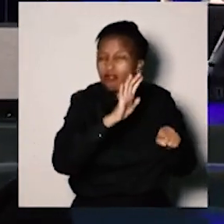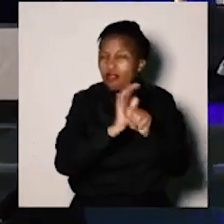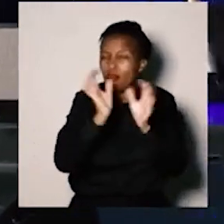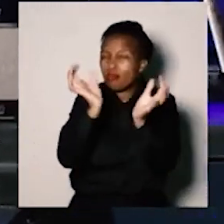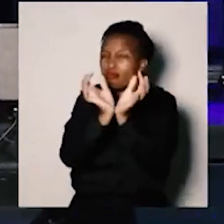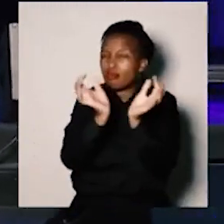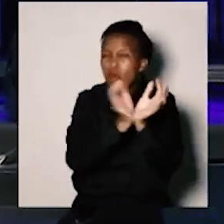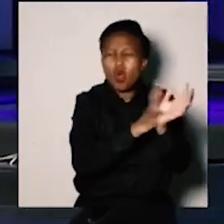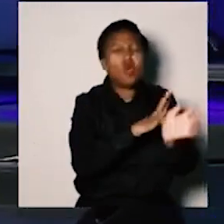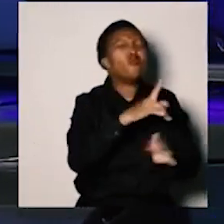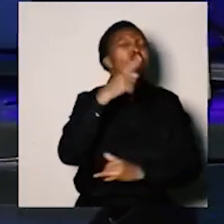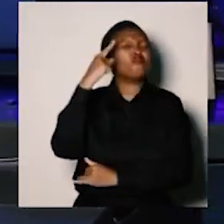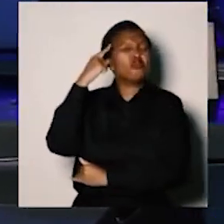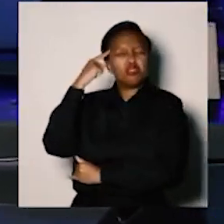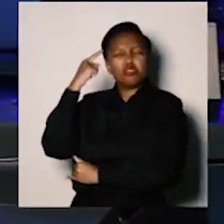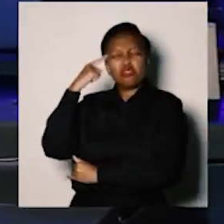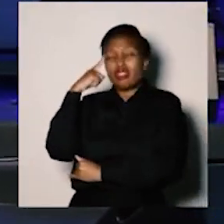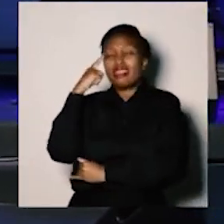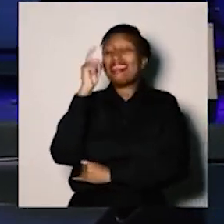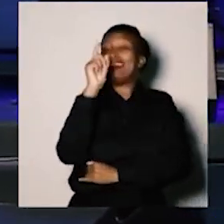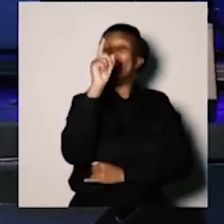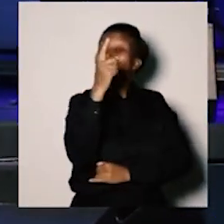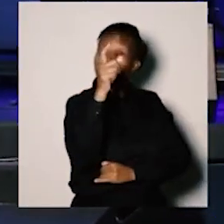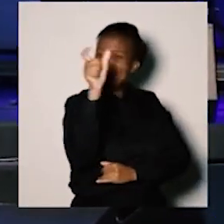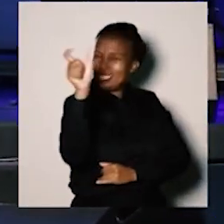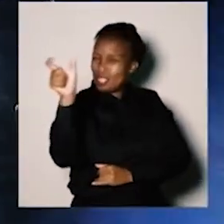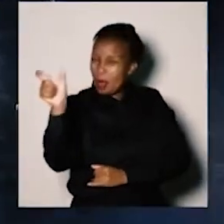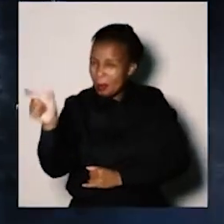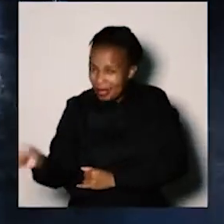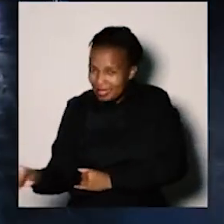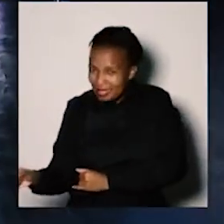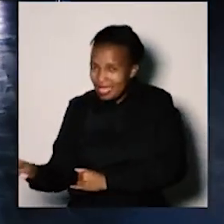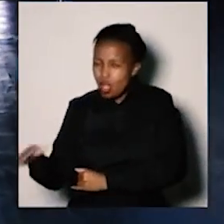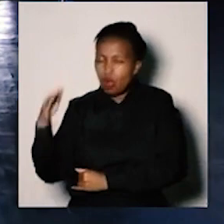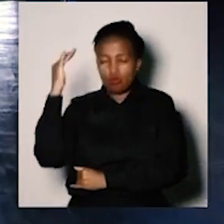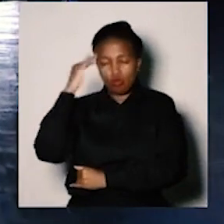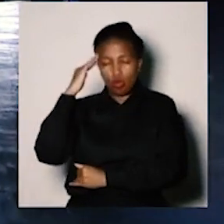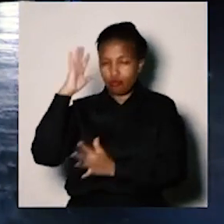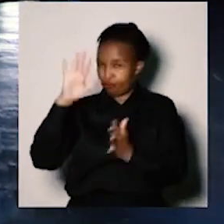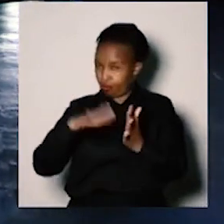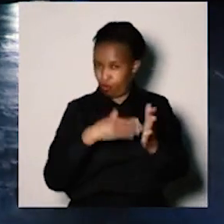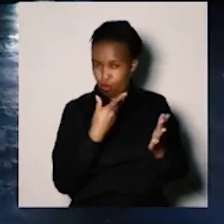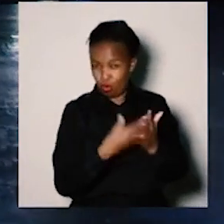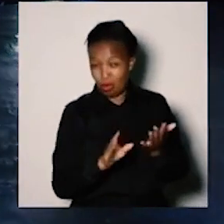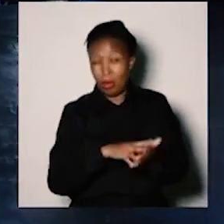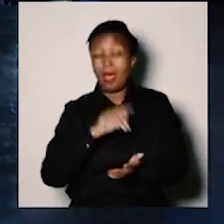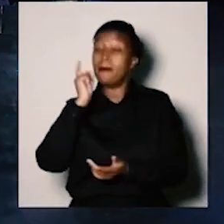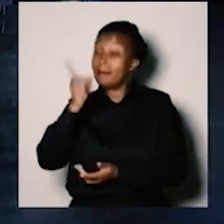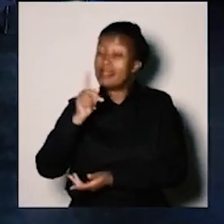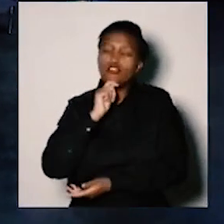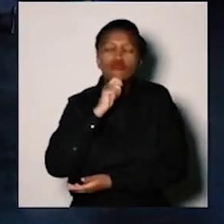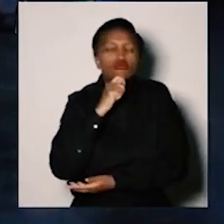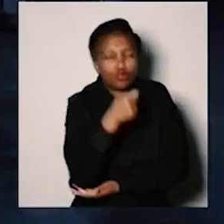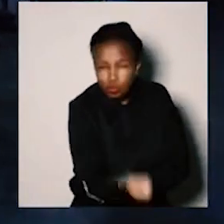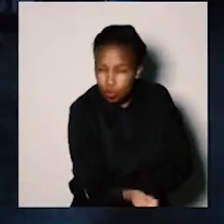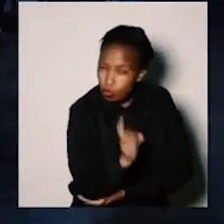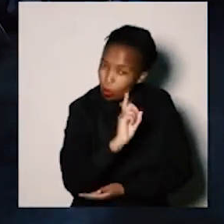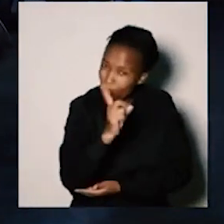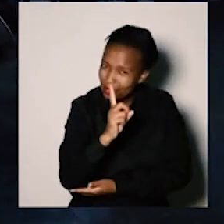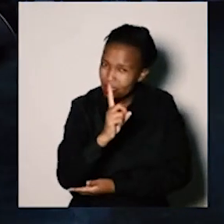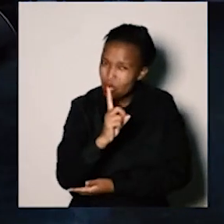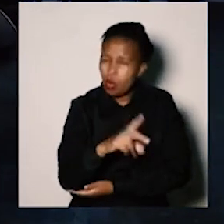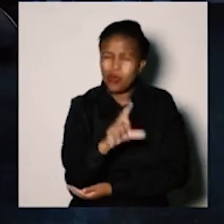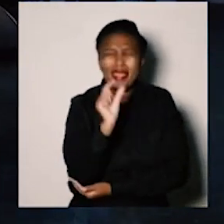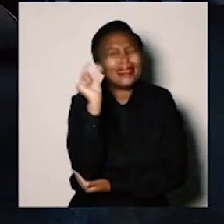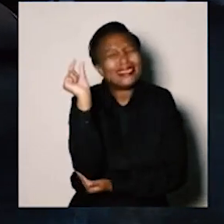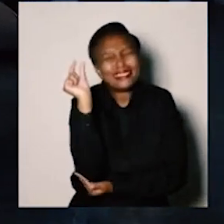to think everybody has been reached by the gospel. The truth is this, Basalana, we are a very small